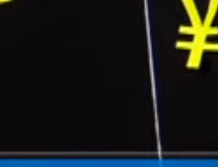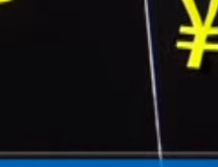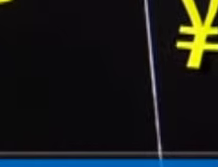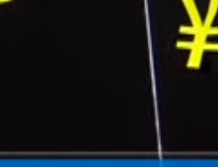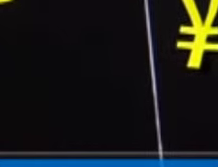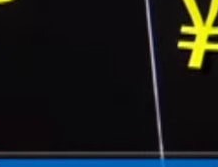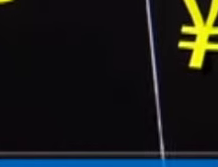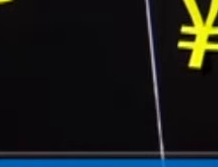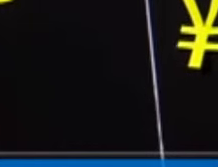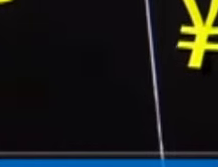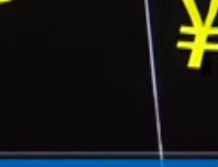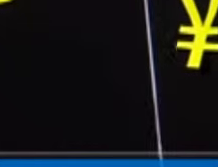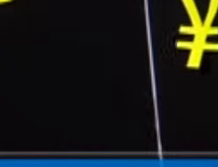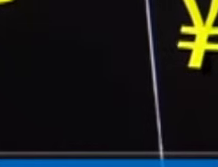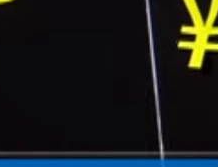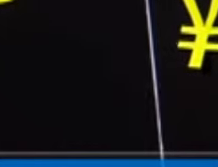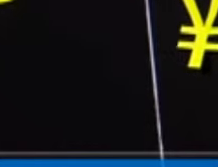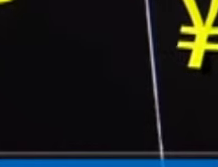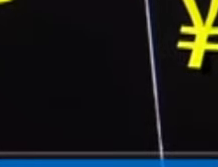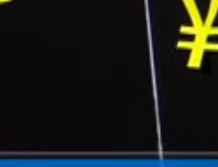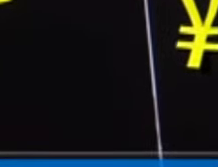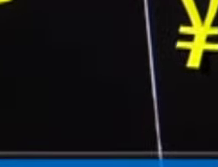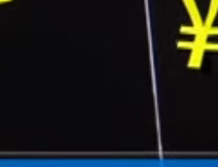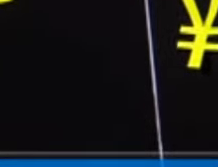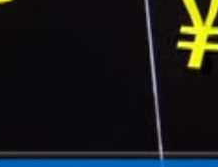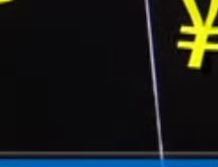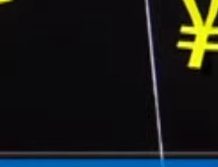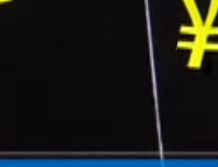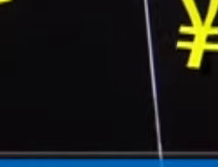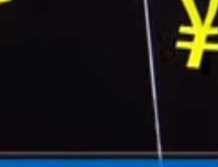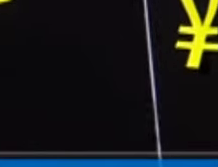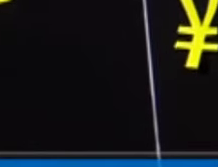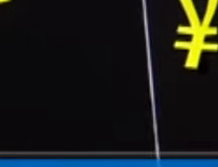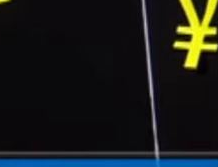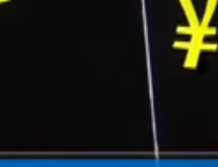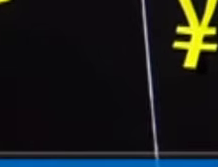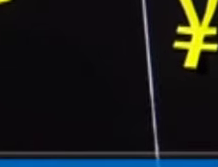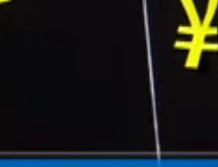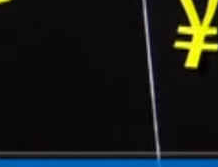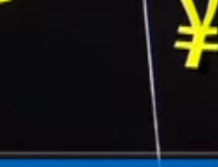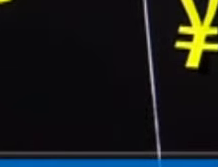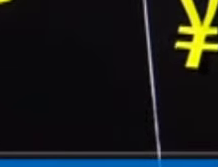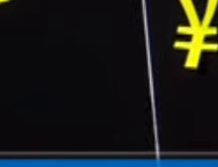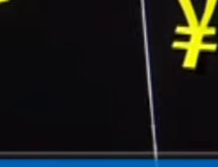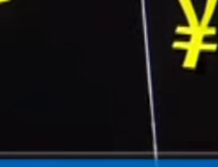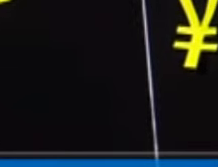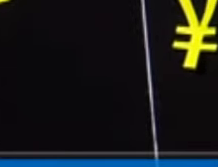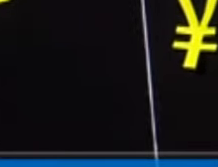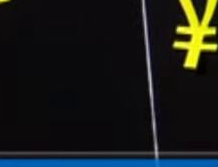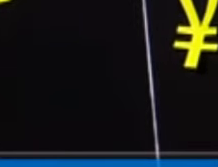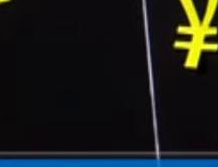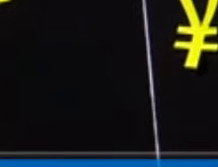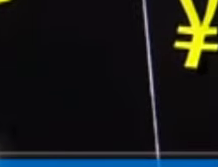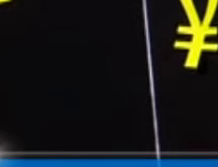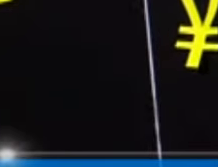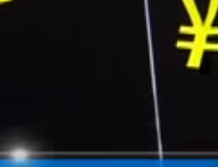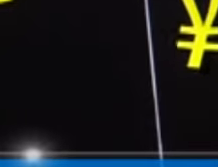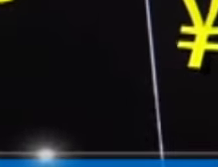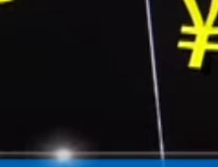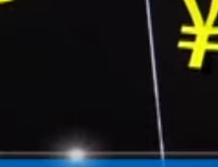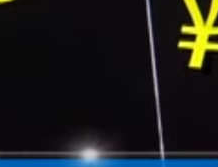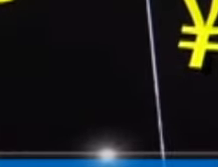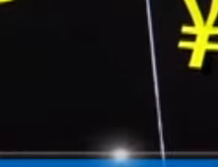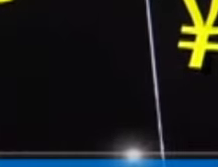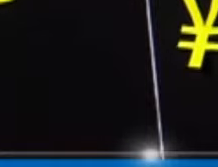the variable energy resources, which by their nature keep varying. I'm talking about your wind and solar. One time you can be